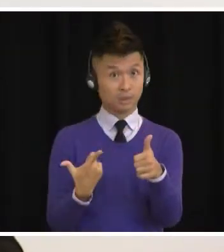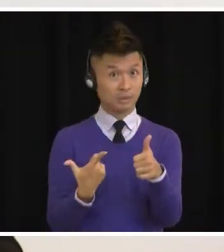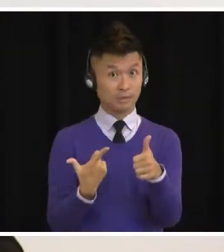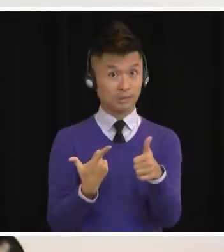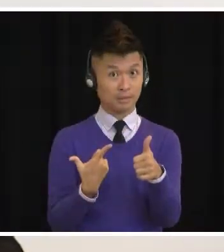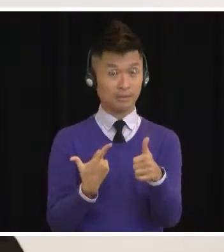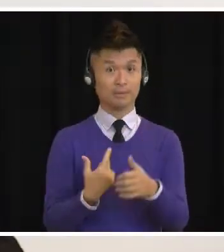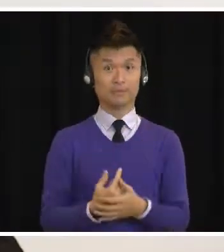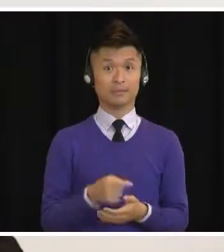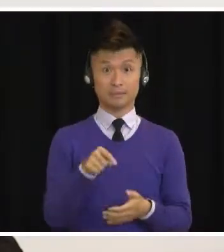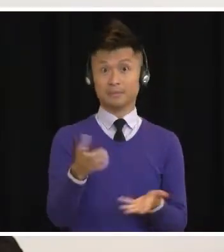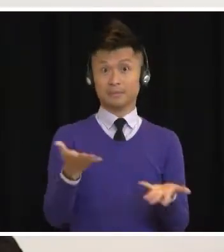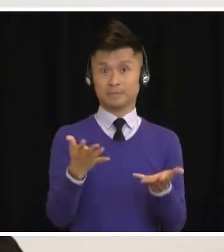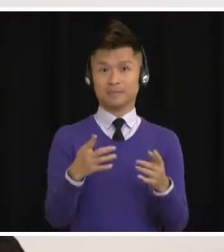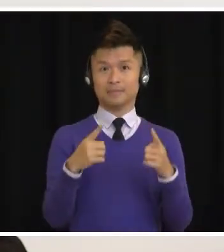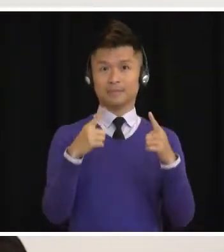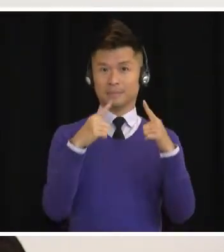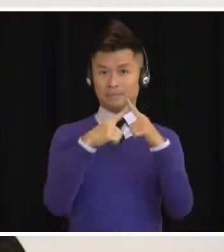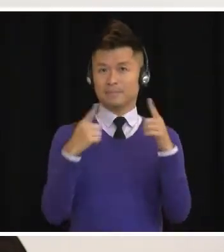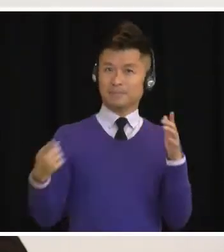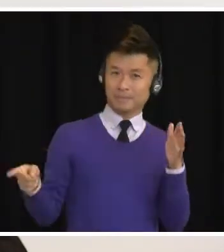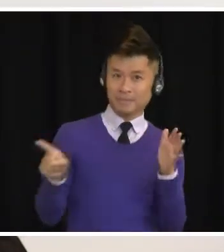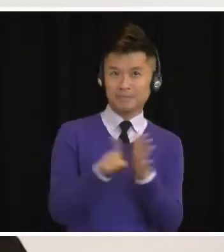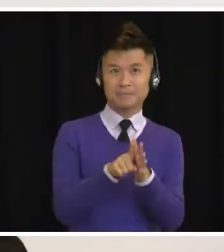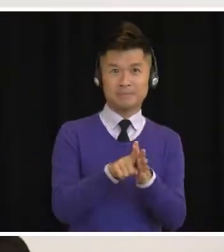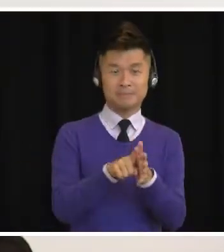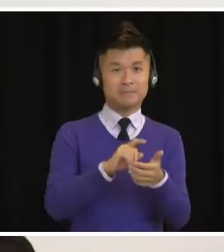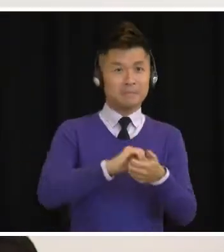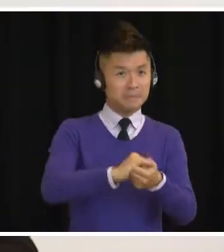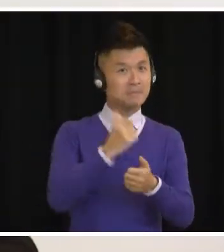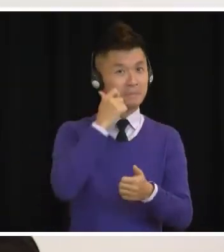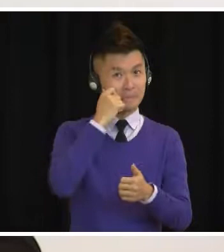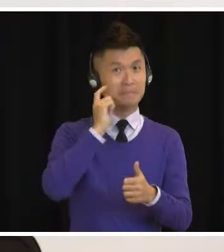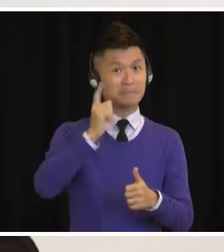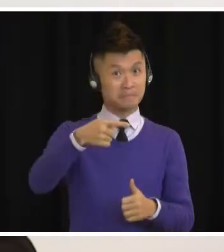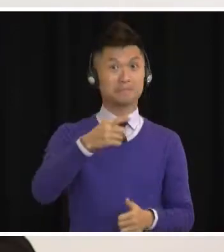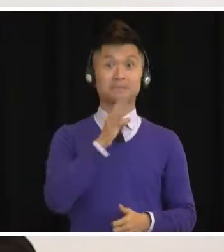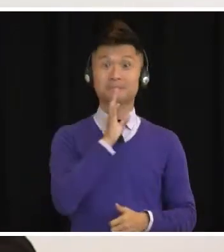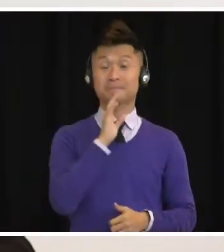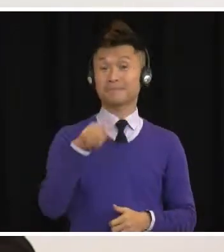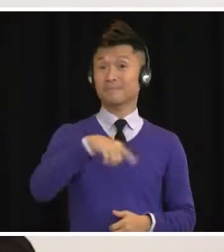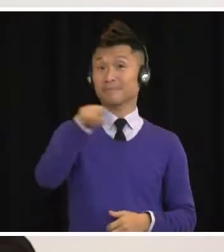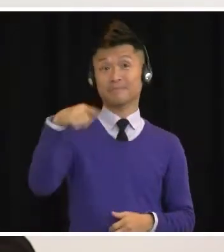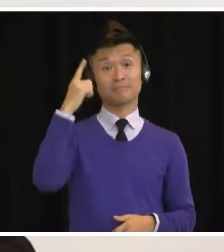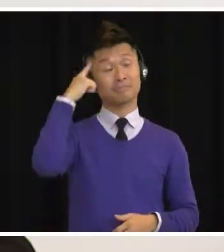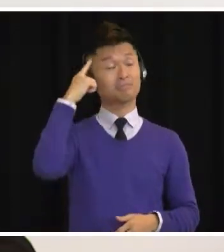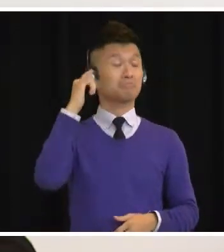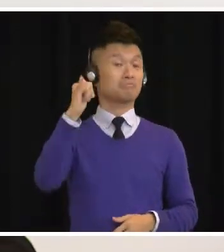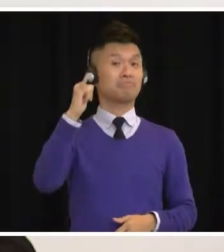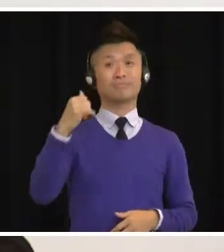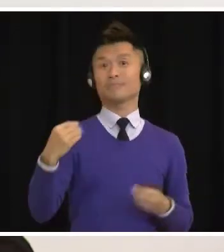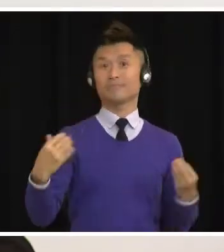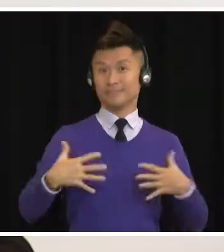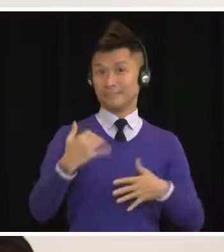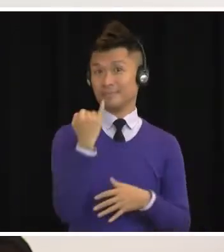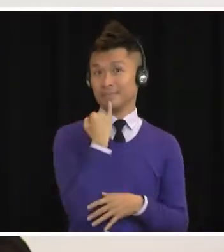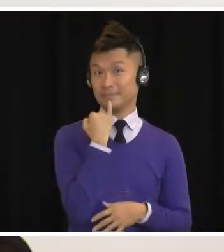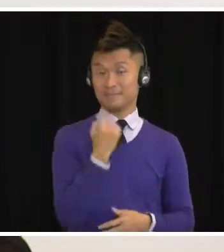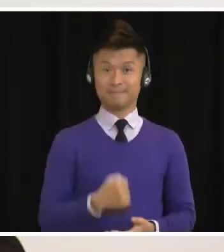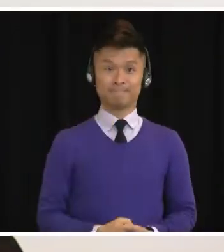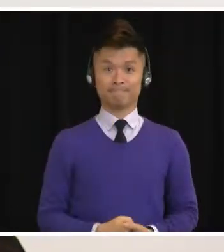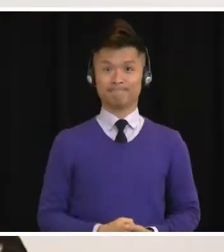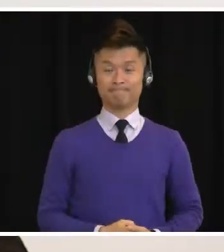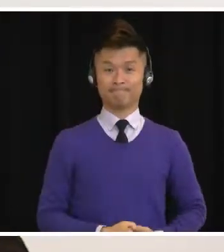make if to marry. And this is allowed, and you assume that the 18, they have